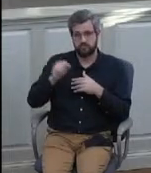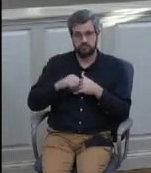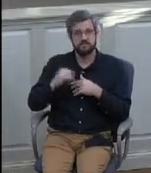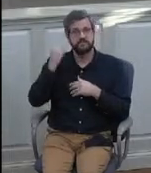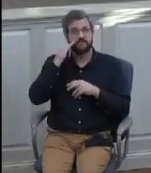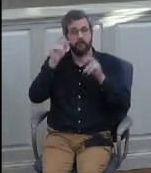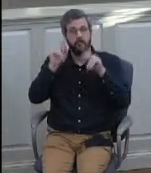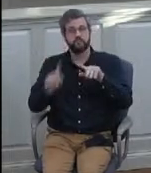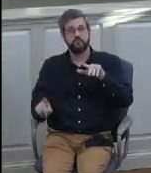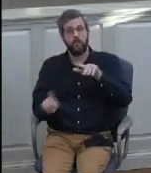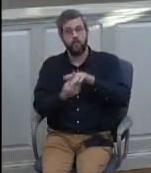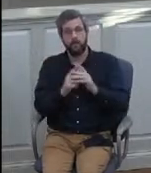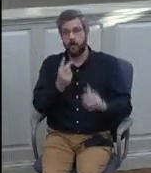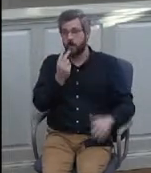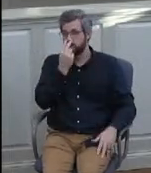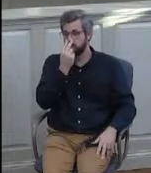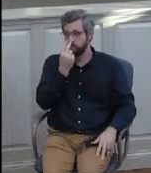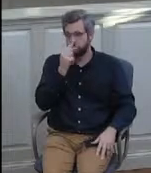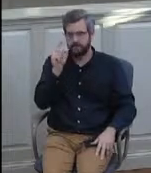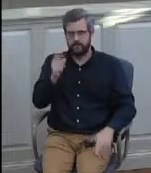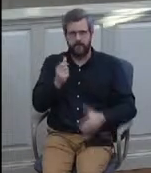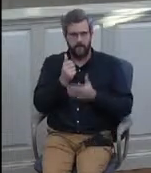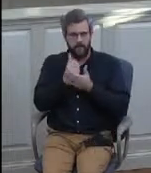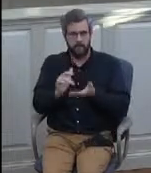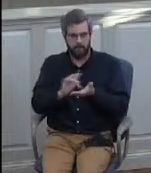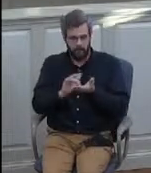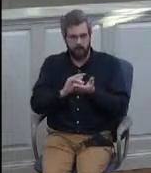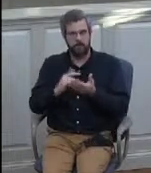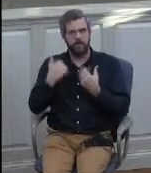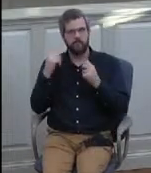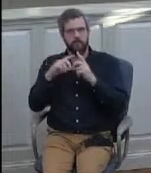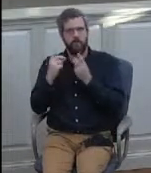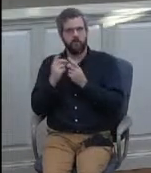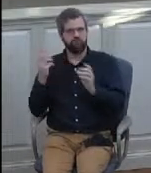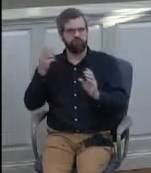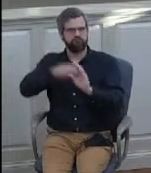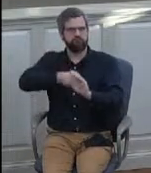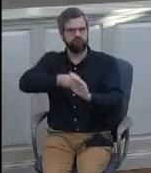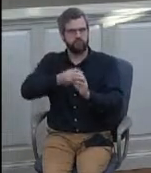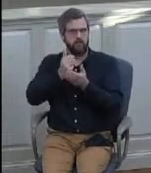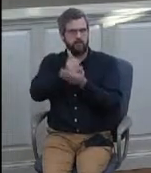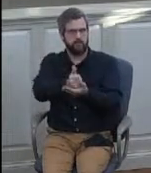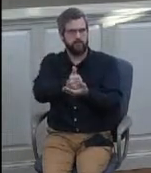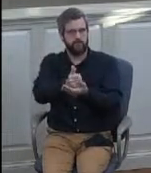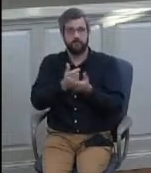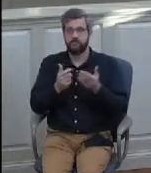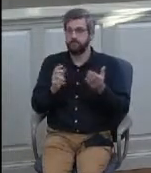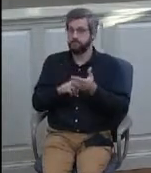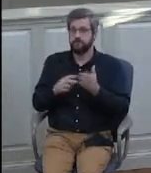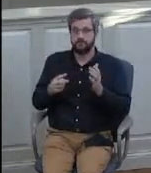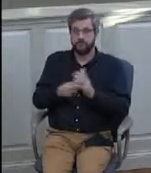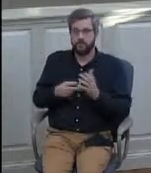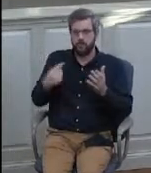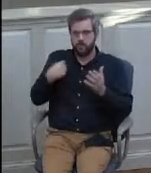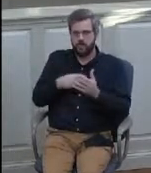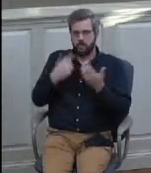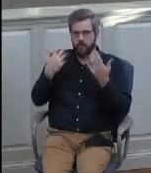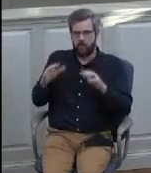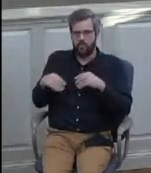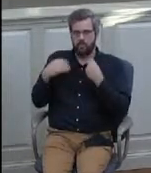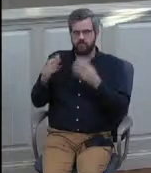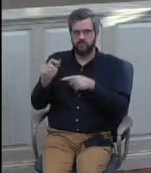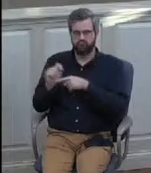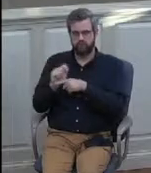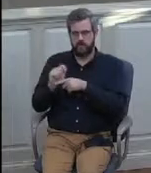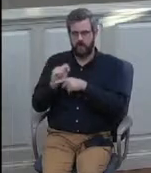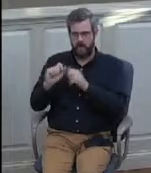or something like that and they need medical care, then the health department stands in to do that. So by the nature of that, we already do some training on how to